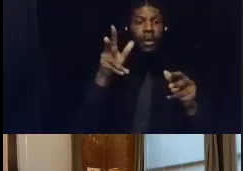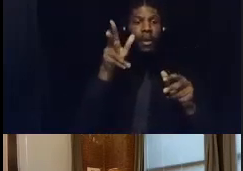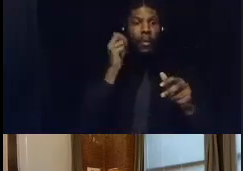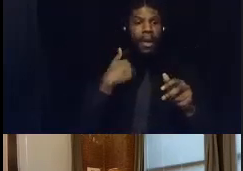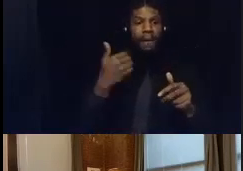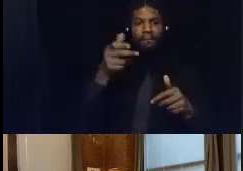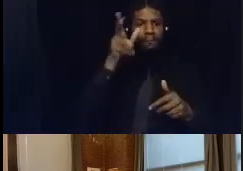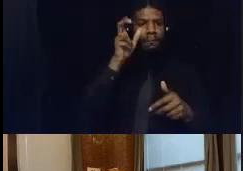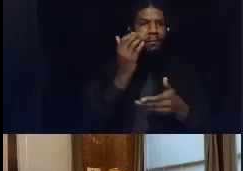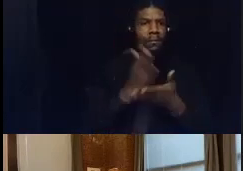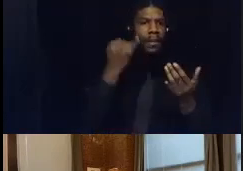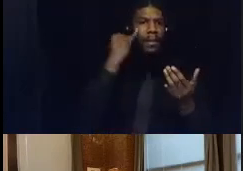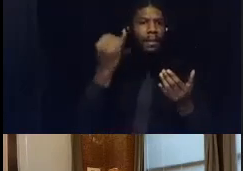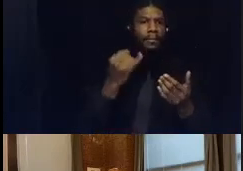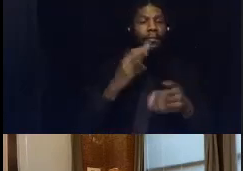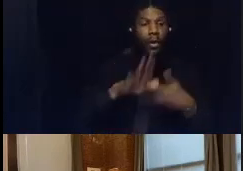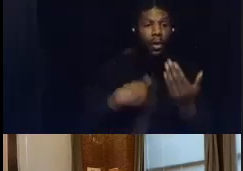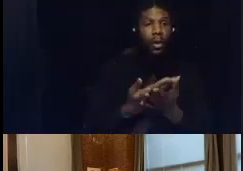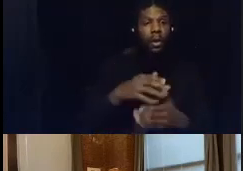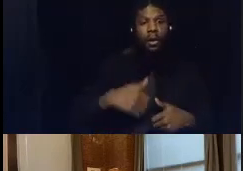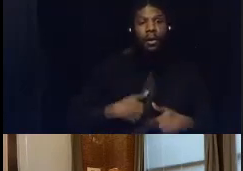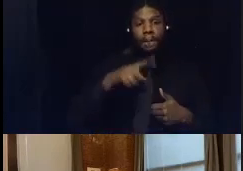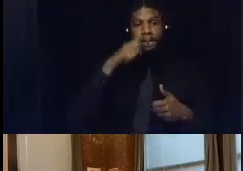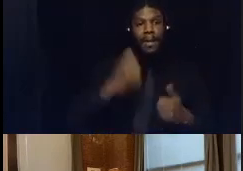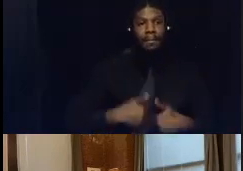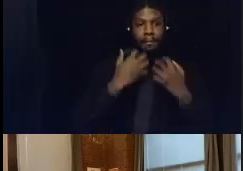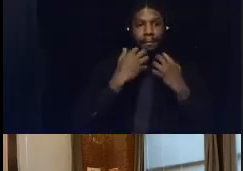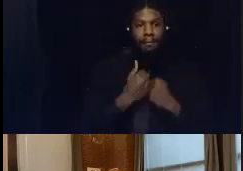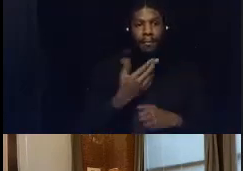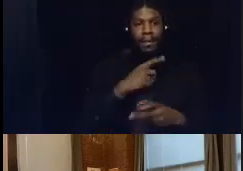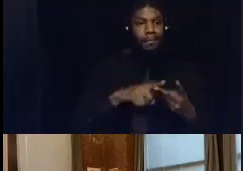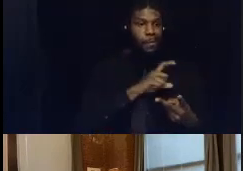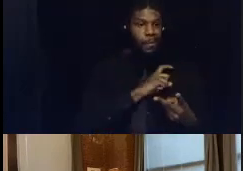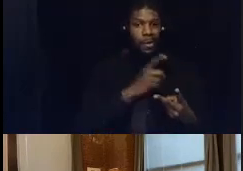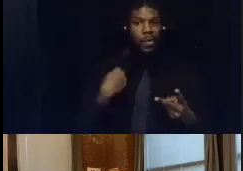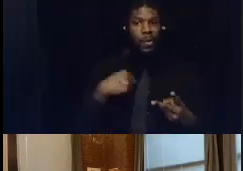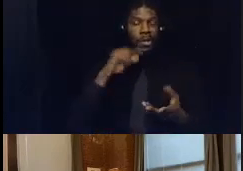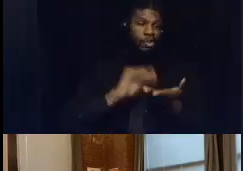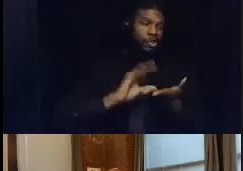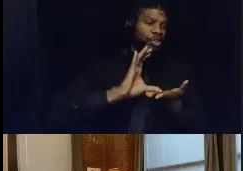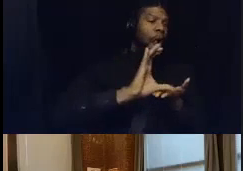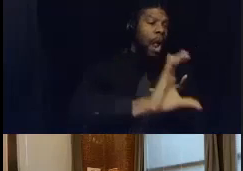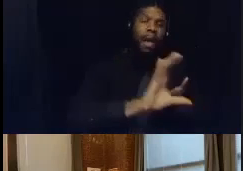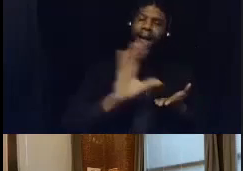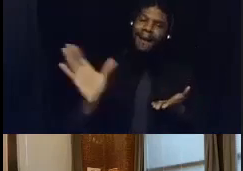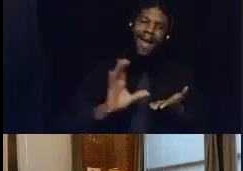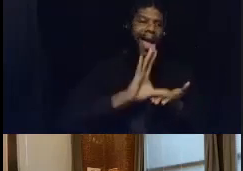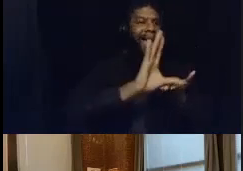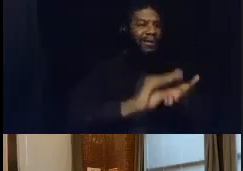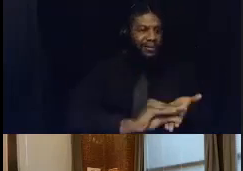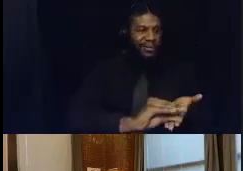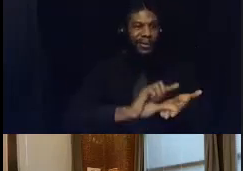matter, and that we need to defund the police and create different infrastructures within this